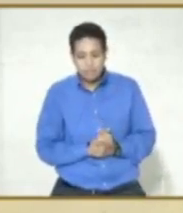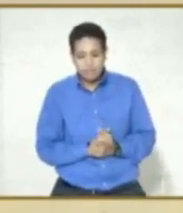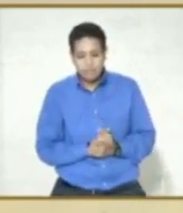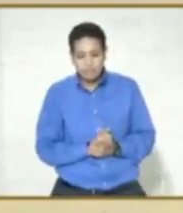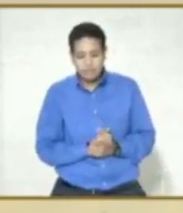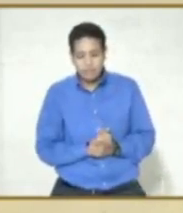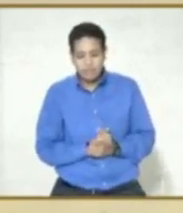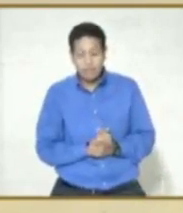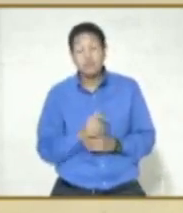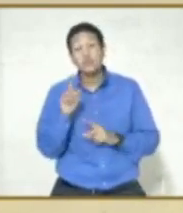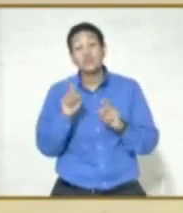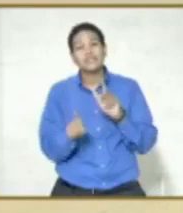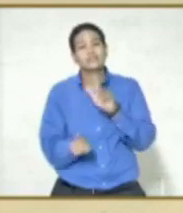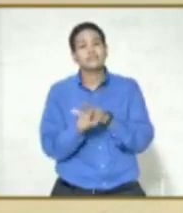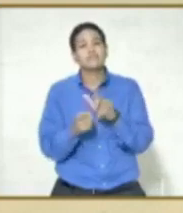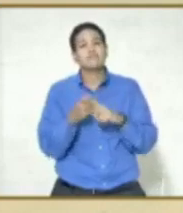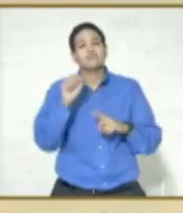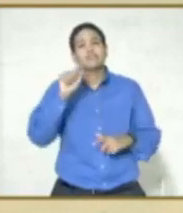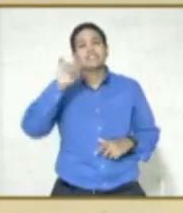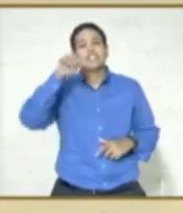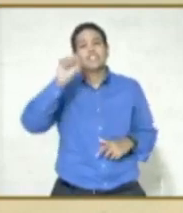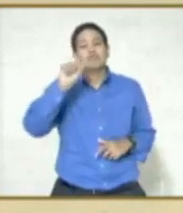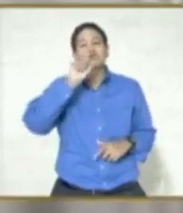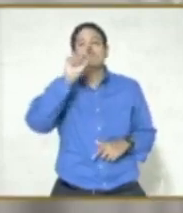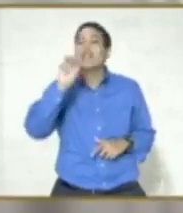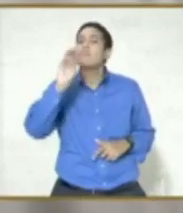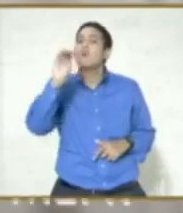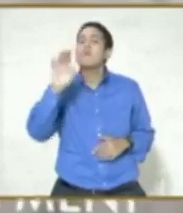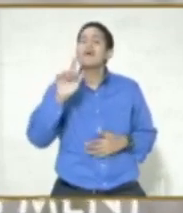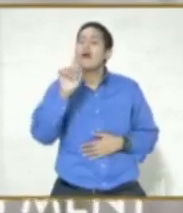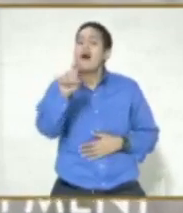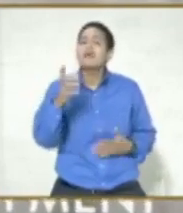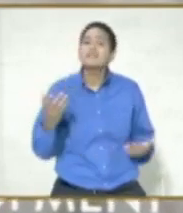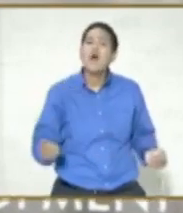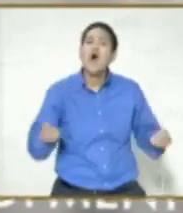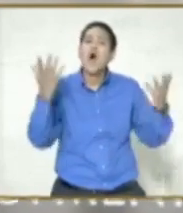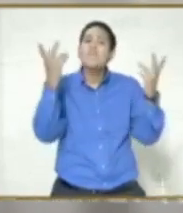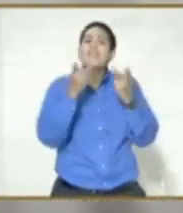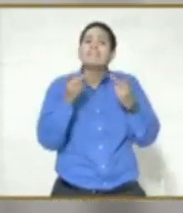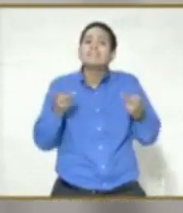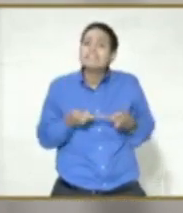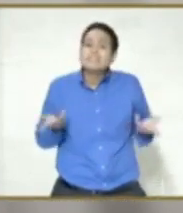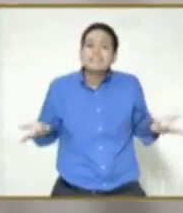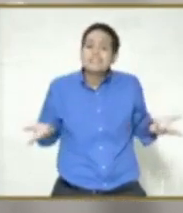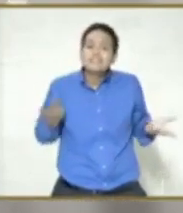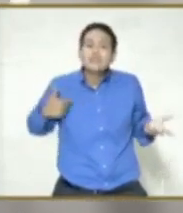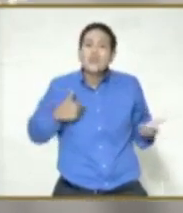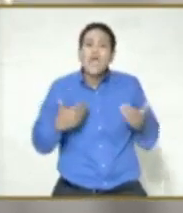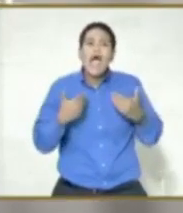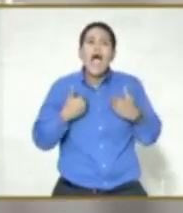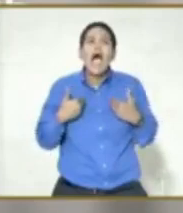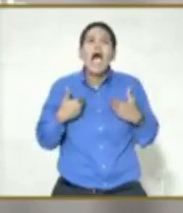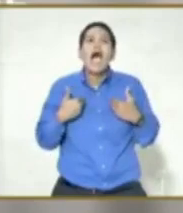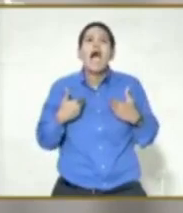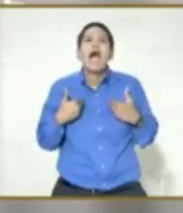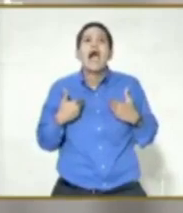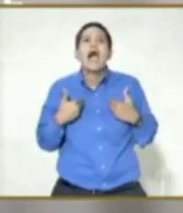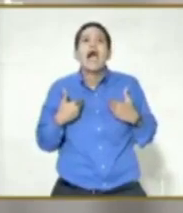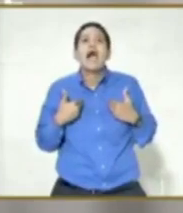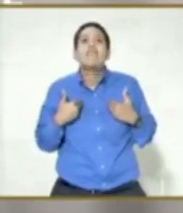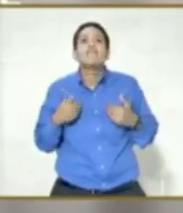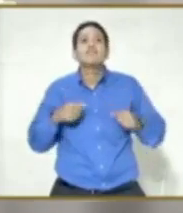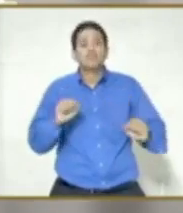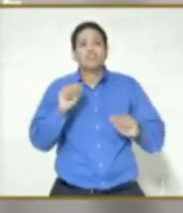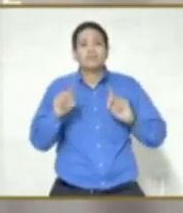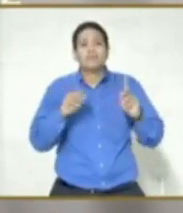St. James, particularly Montego Bay, asking how many facilities do we have to house street people in St.